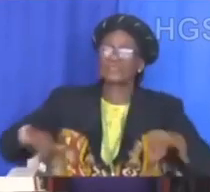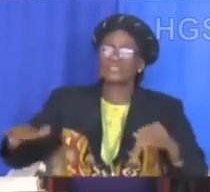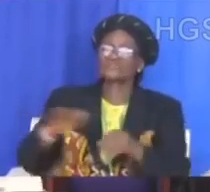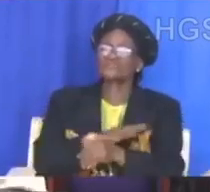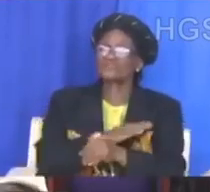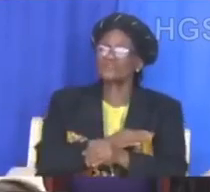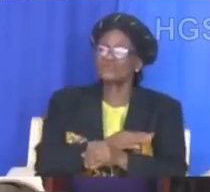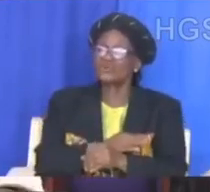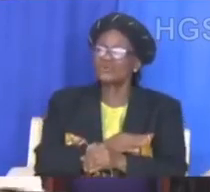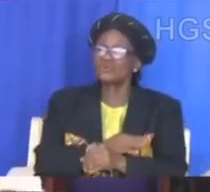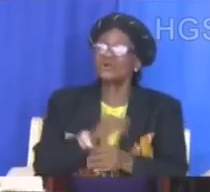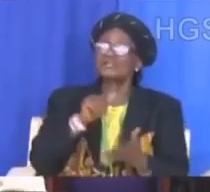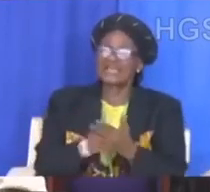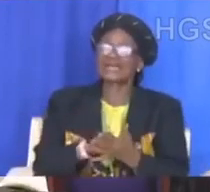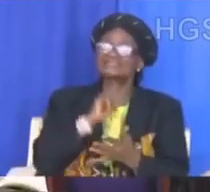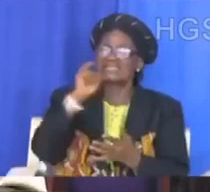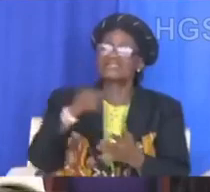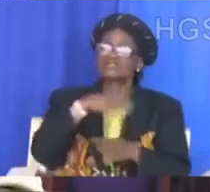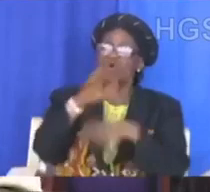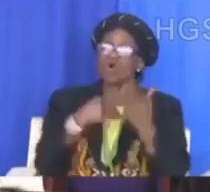That's about all I can tell you for now.